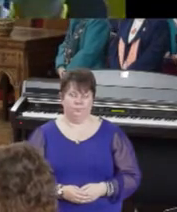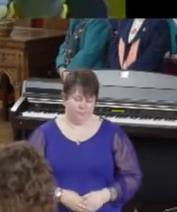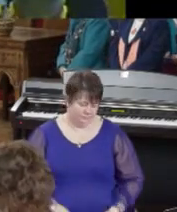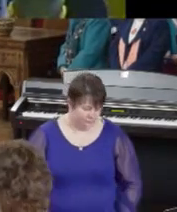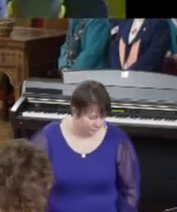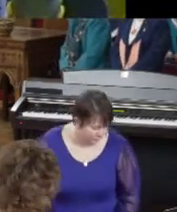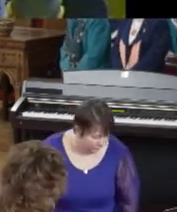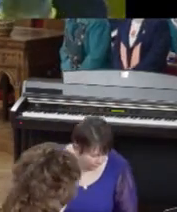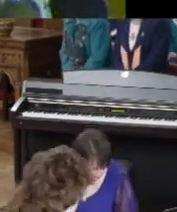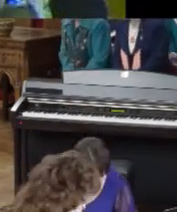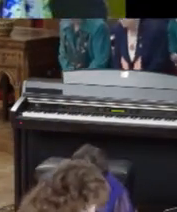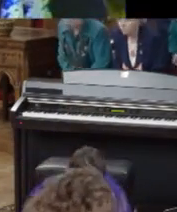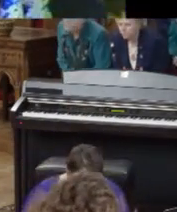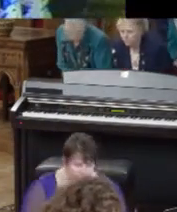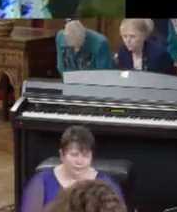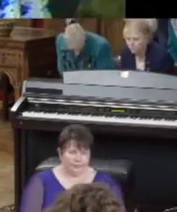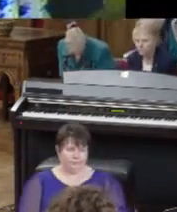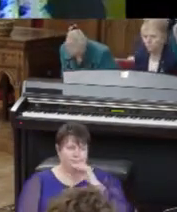Please take your seats, ladies and gentlemen.